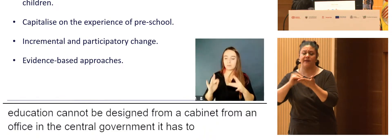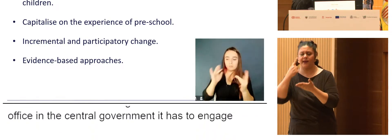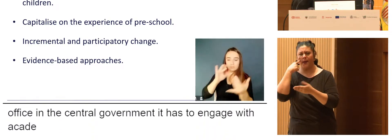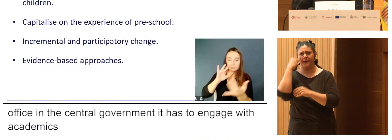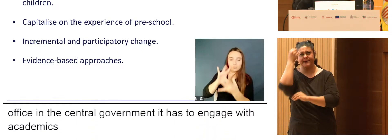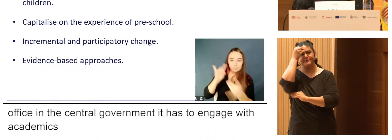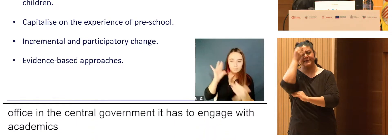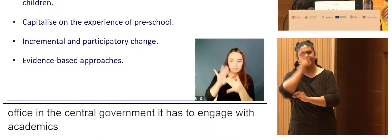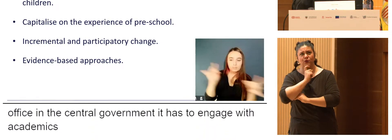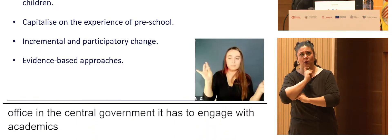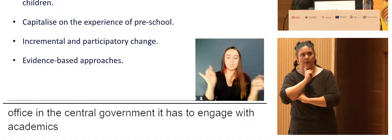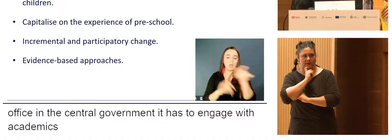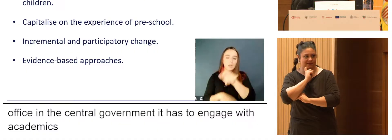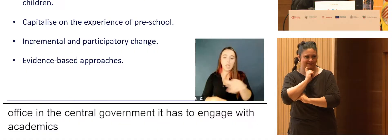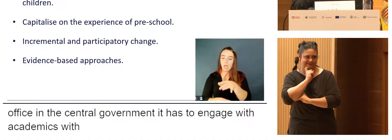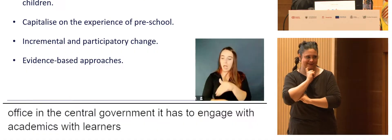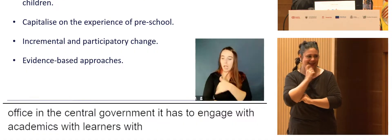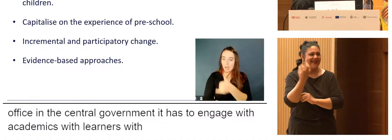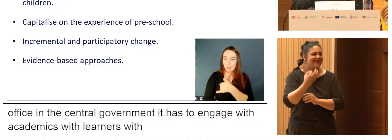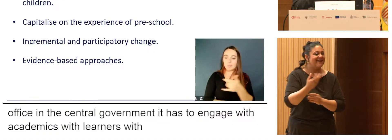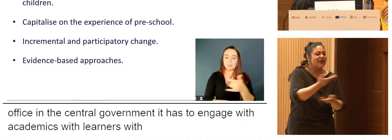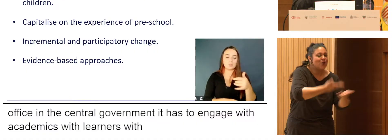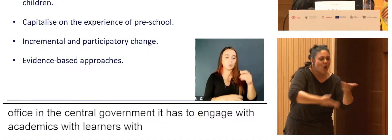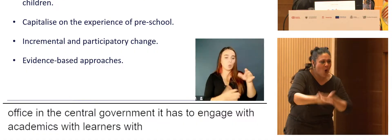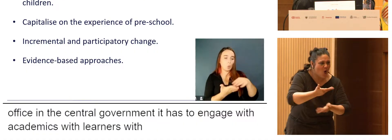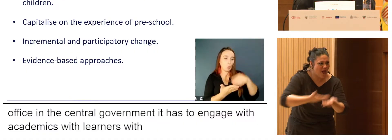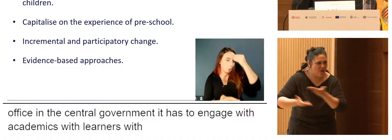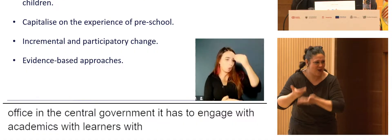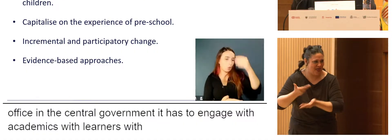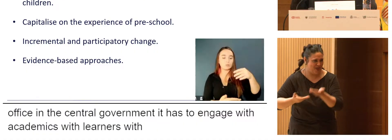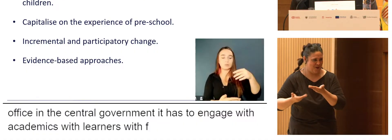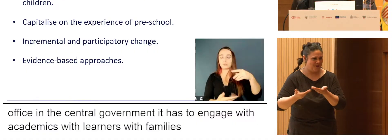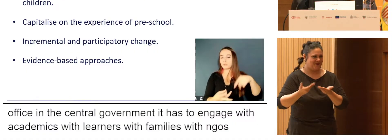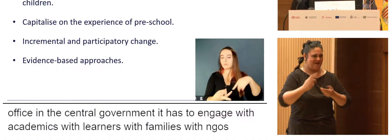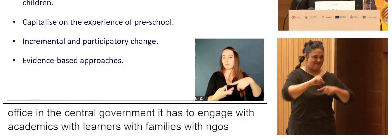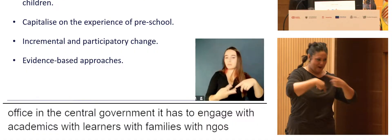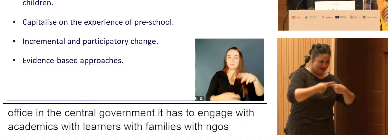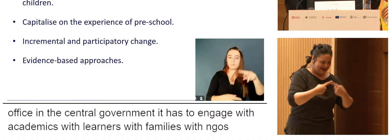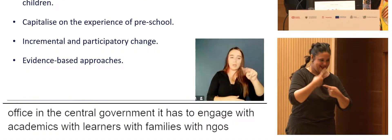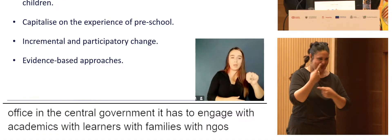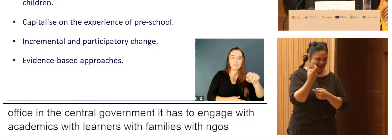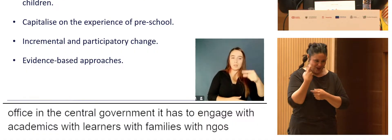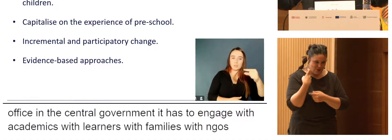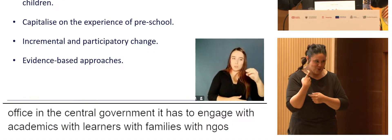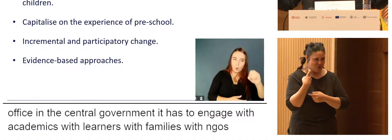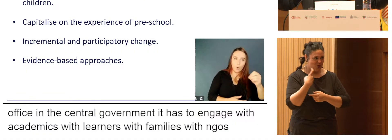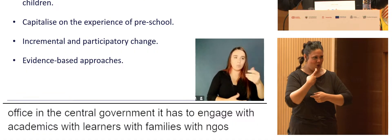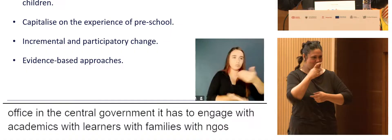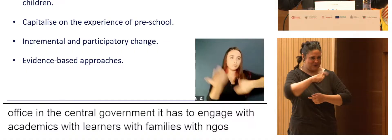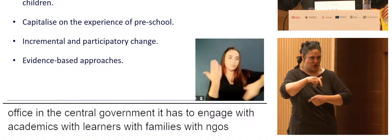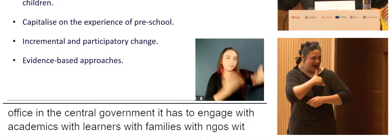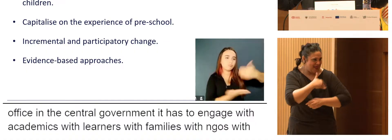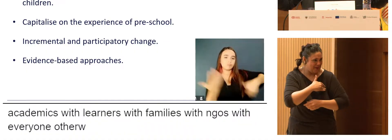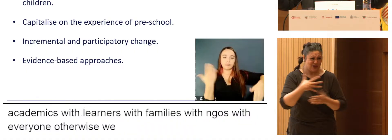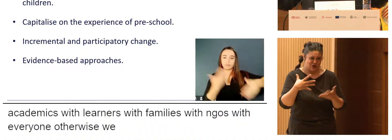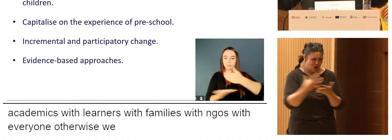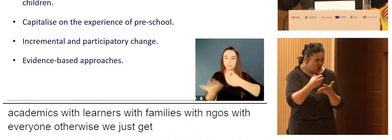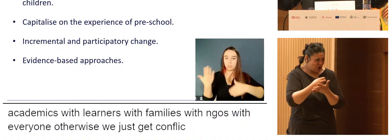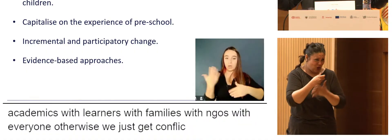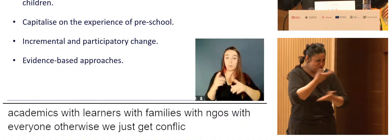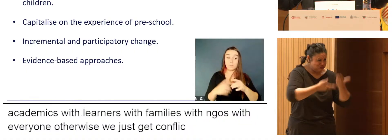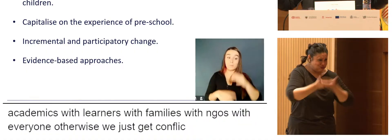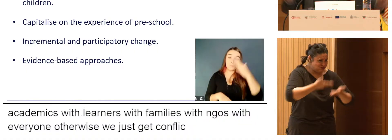with learners, with families, with NGOs, with everyone. Otherwise, we just get conflict